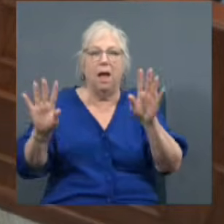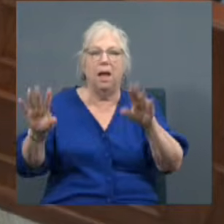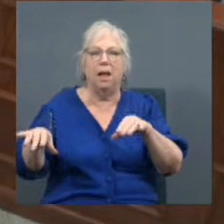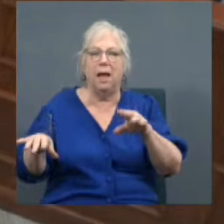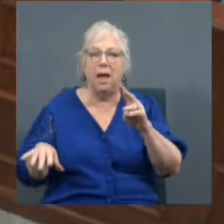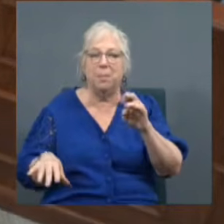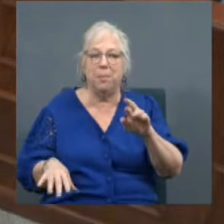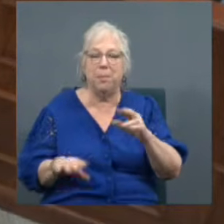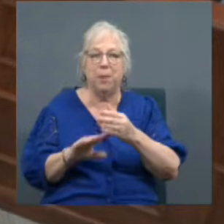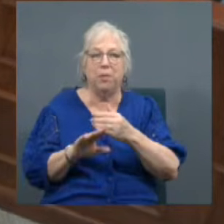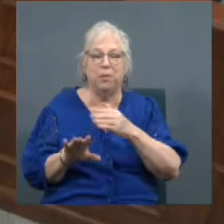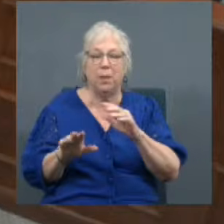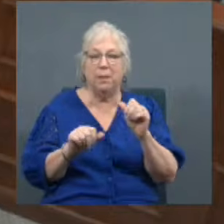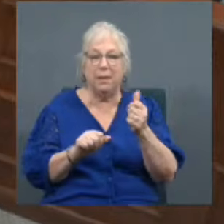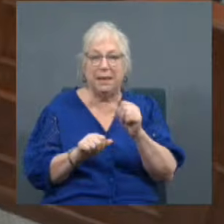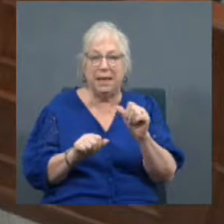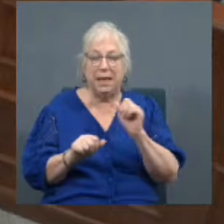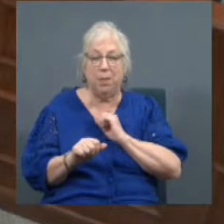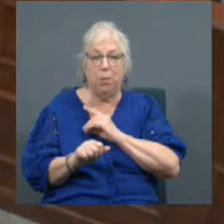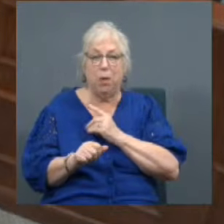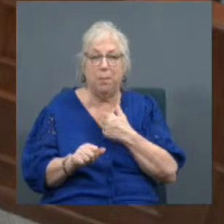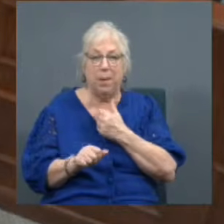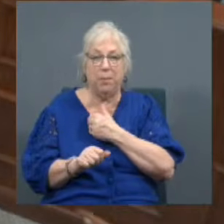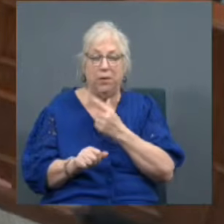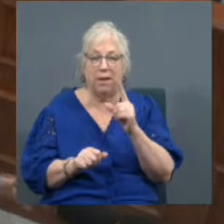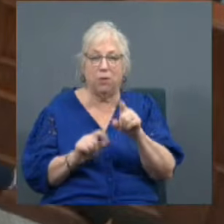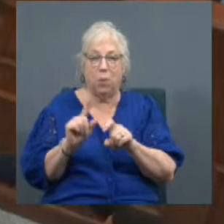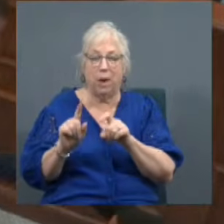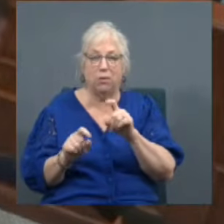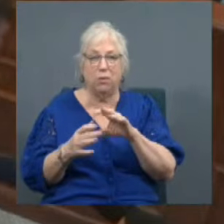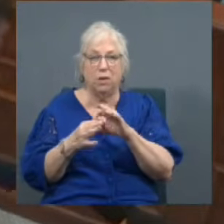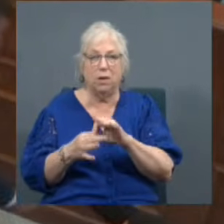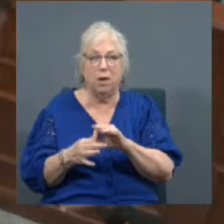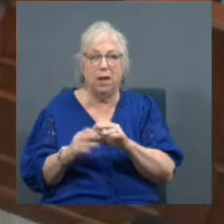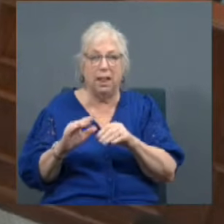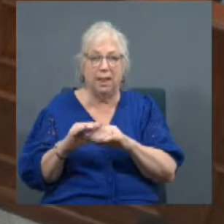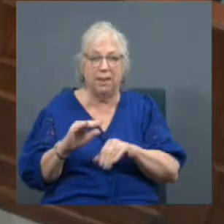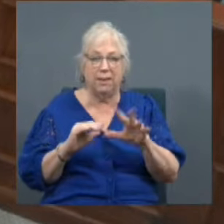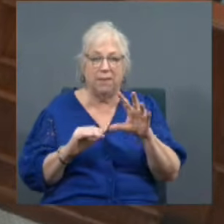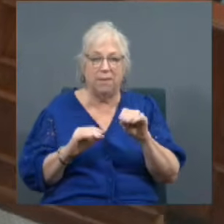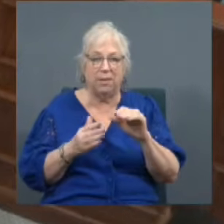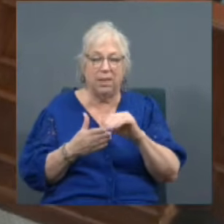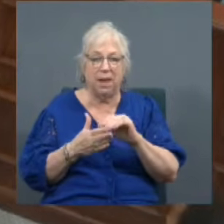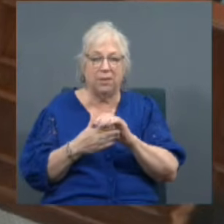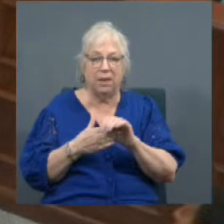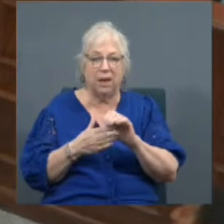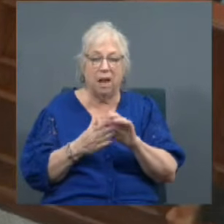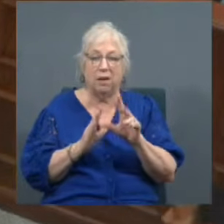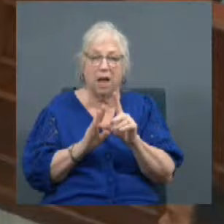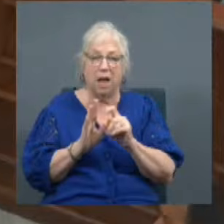before we left, did any board members have any questions in regards to the less than $50,000 contract memo I